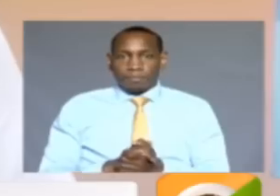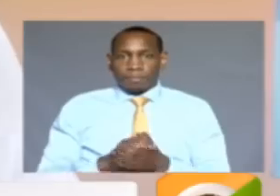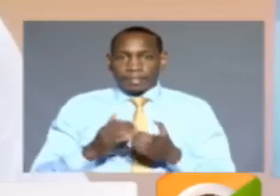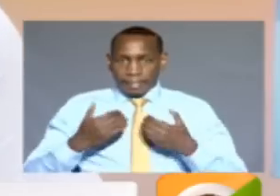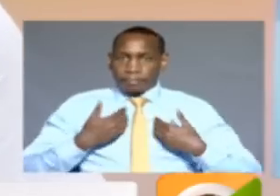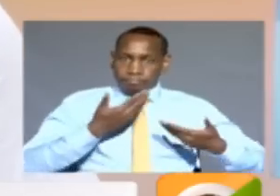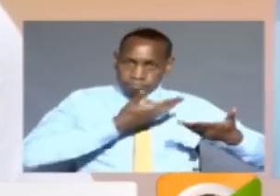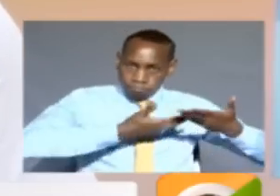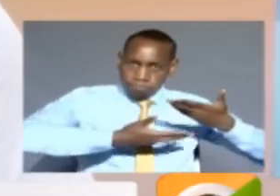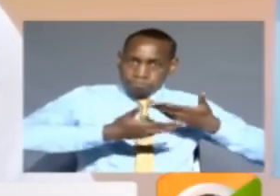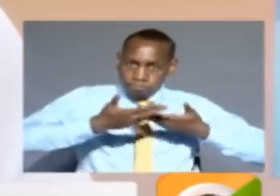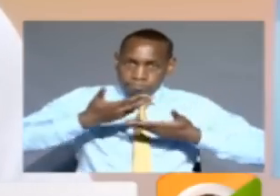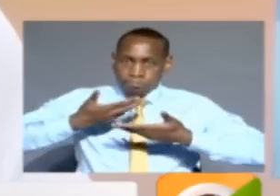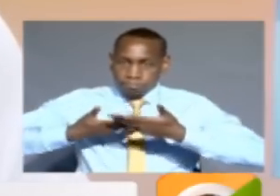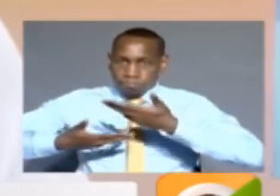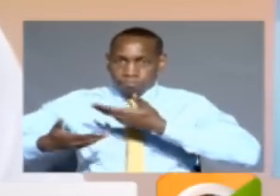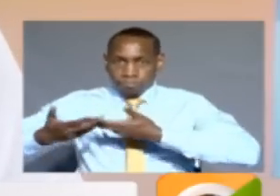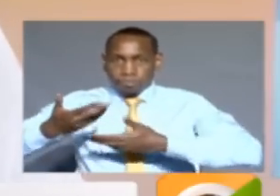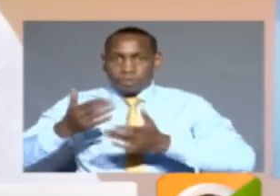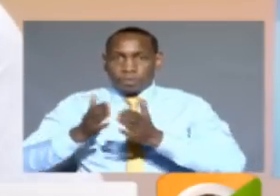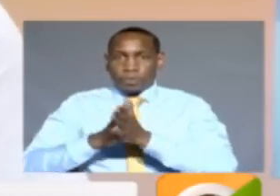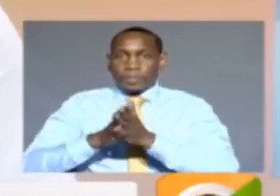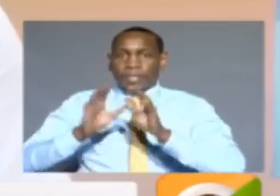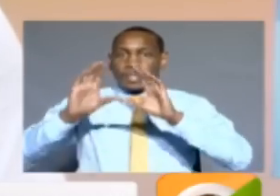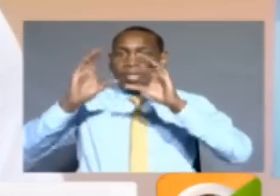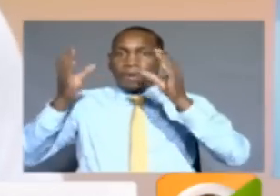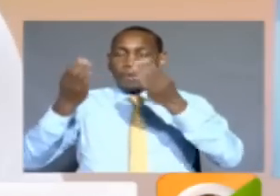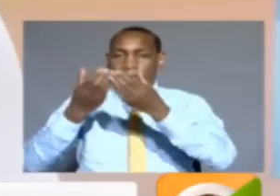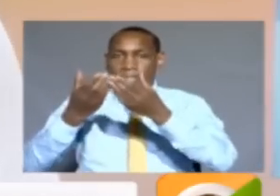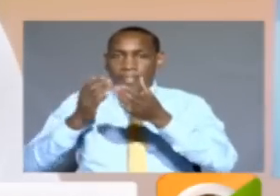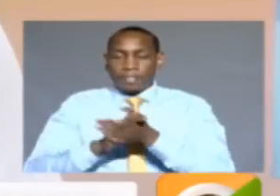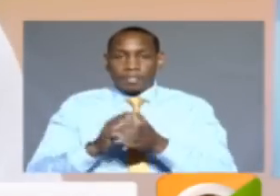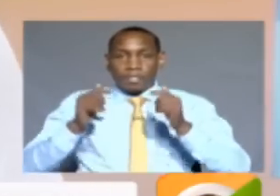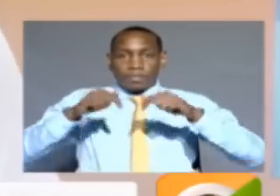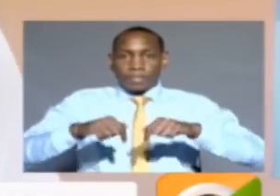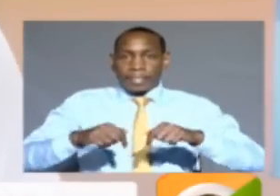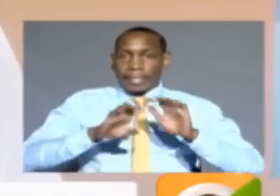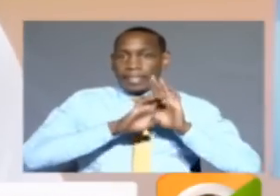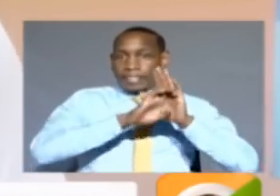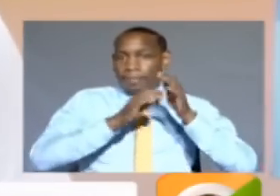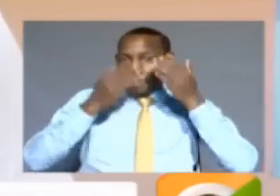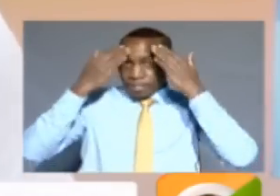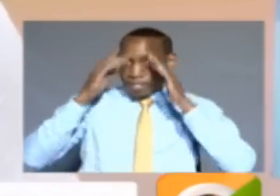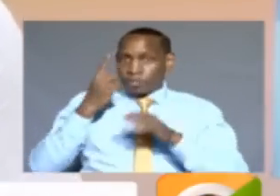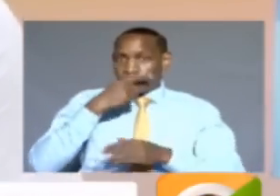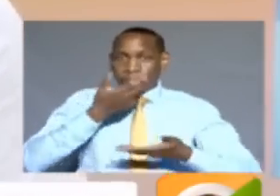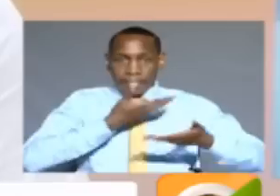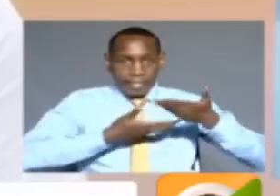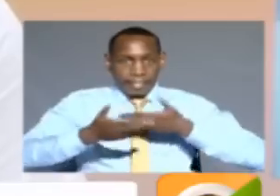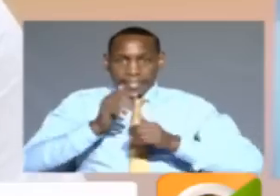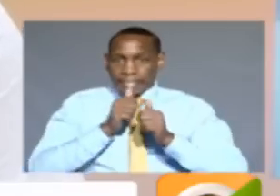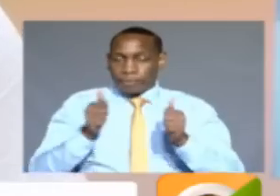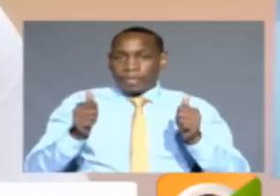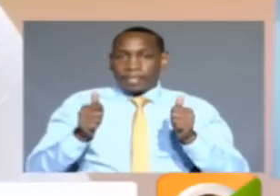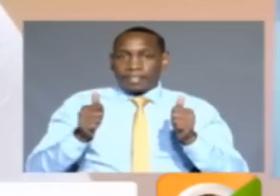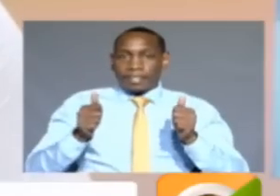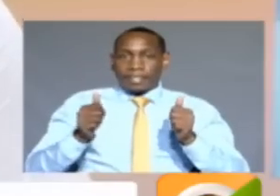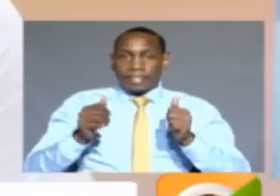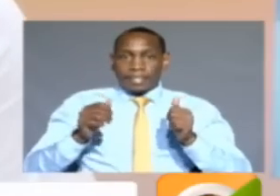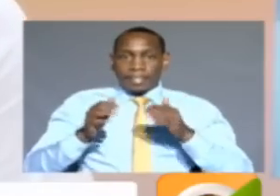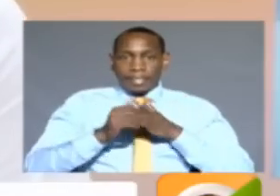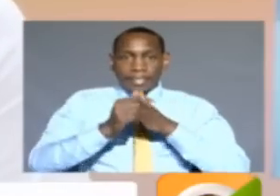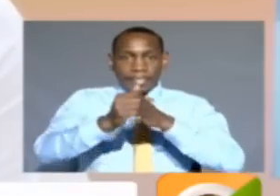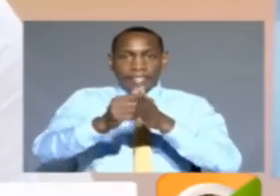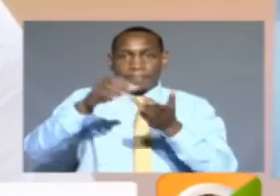interact with the rest of the world. I don't know who today, for example, will interact comfortably in the current leadership